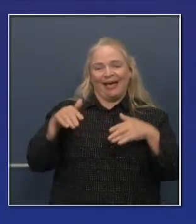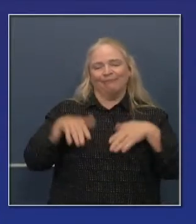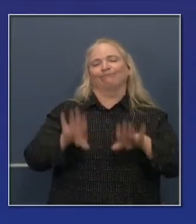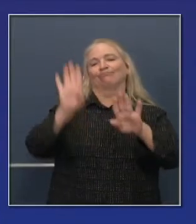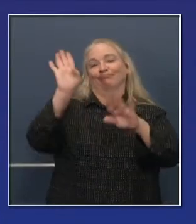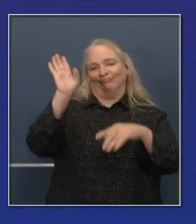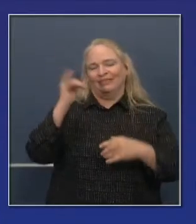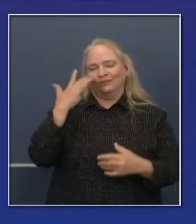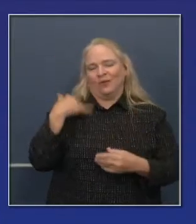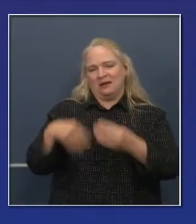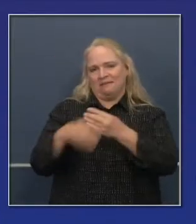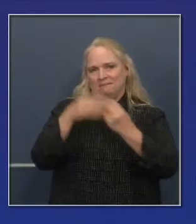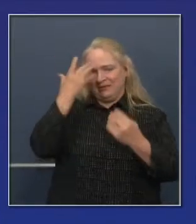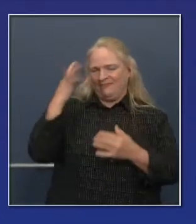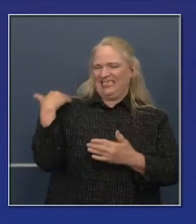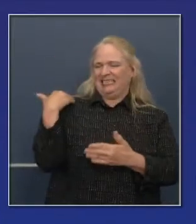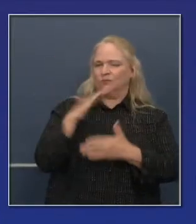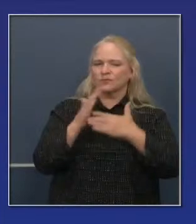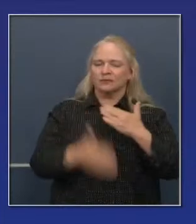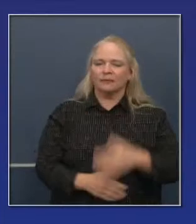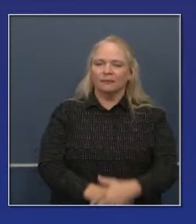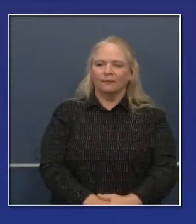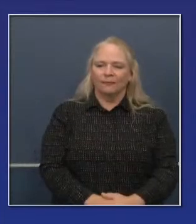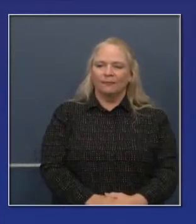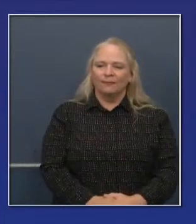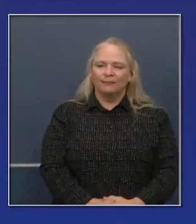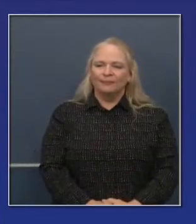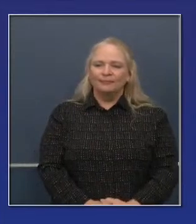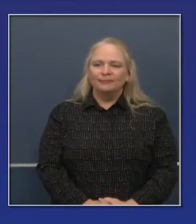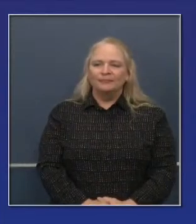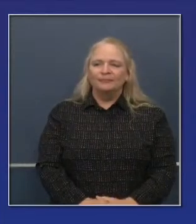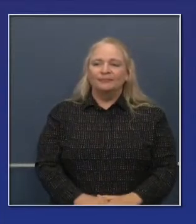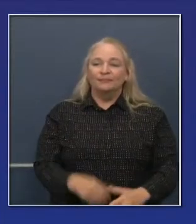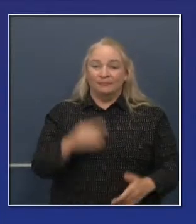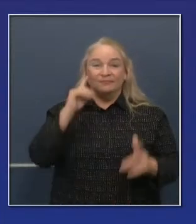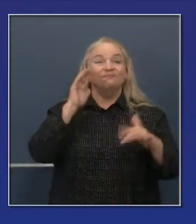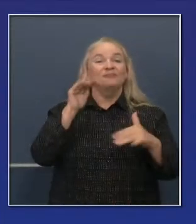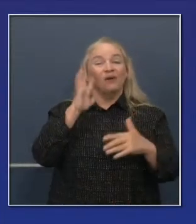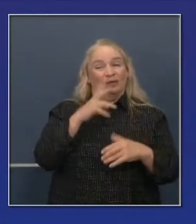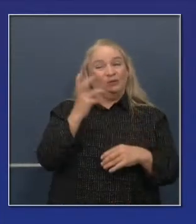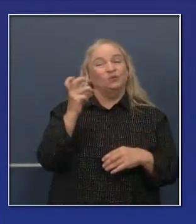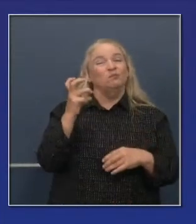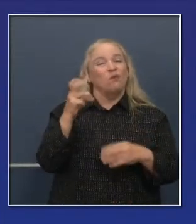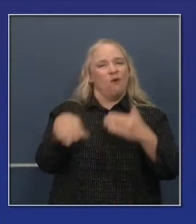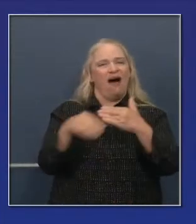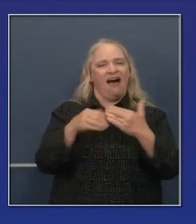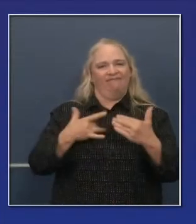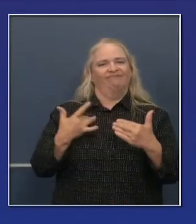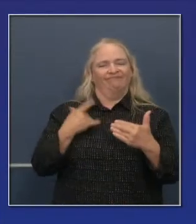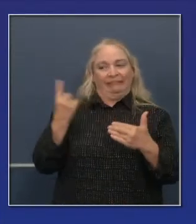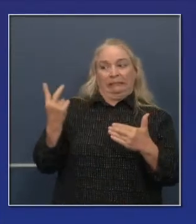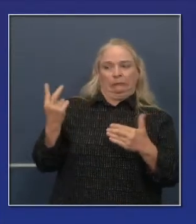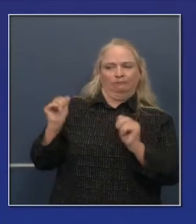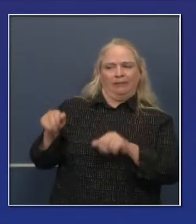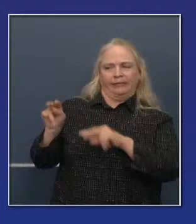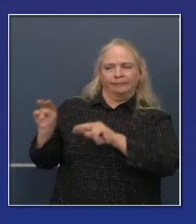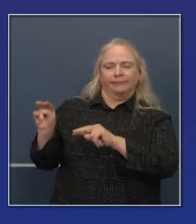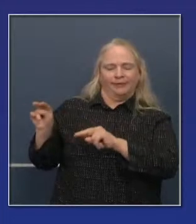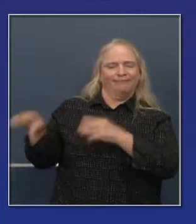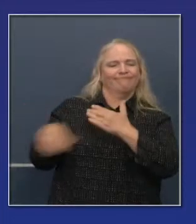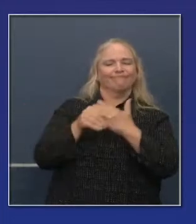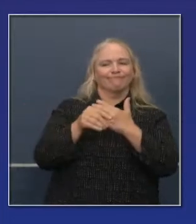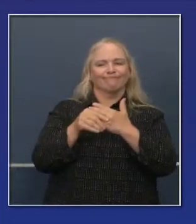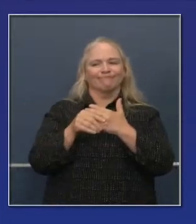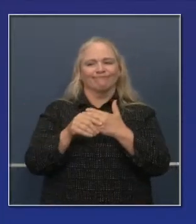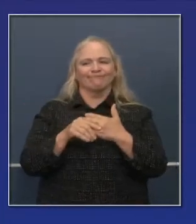least 2 counties likely in the next day or two to be included in this list. So